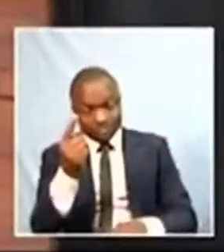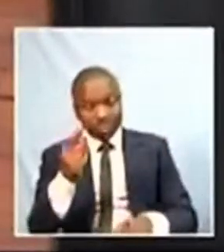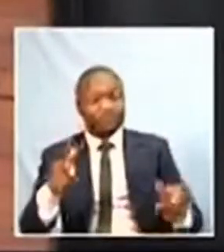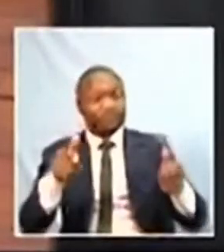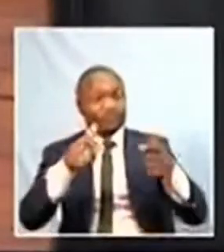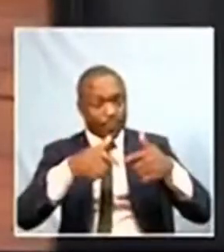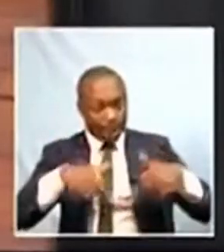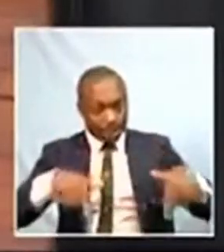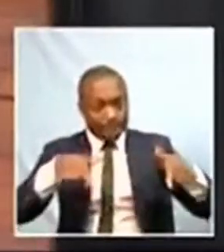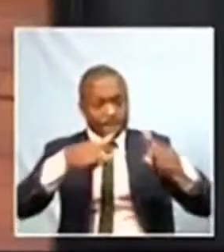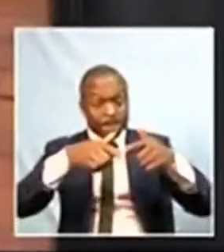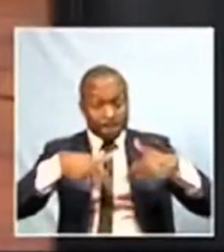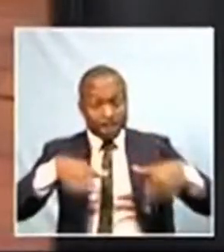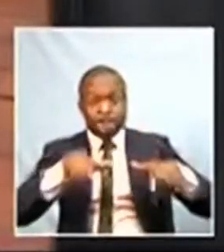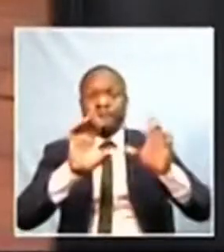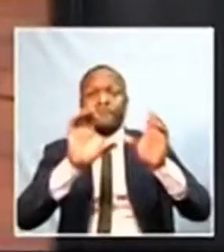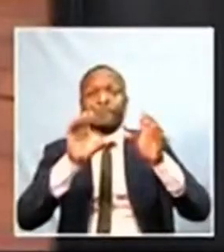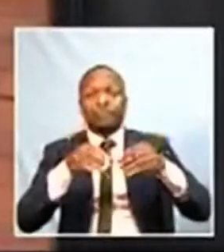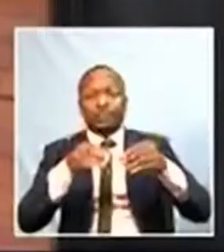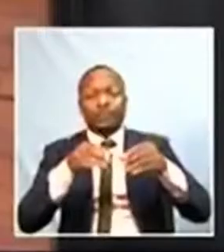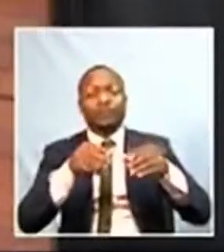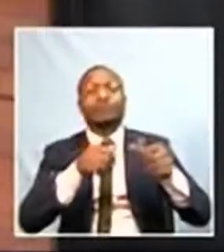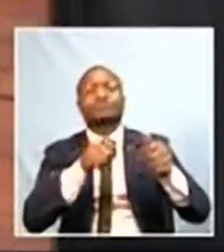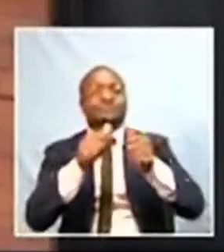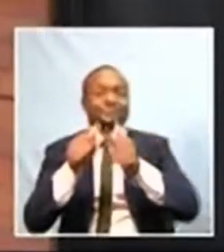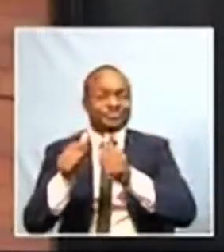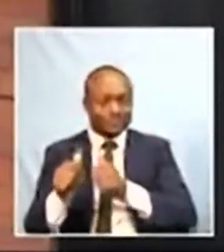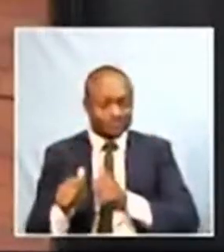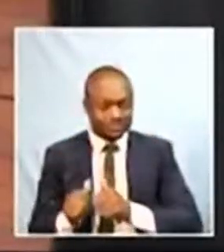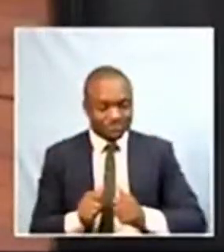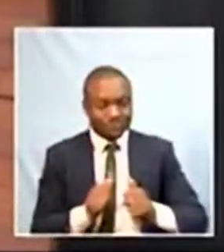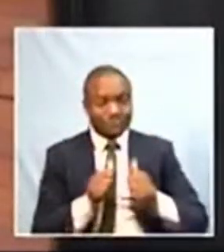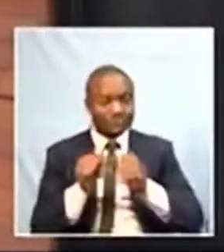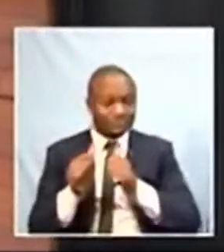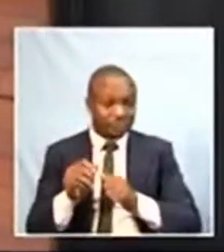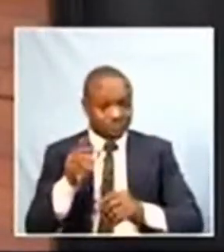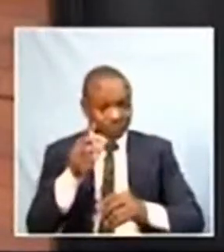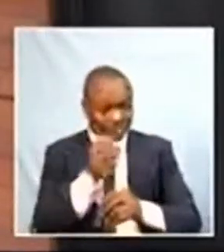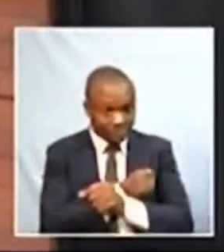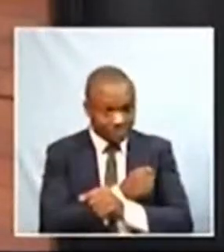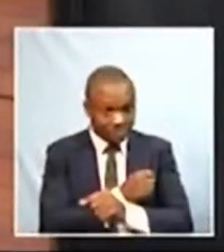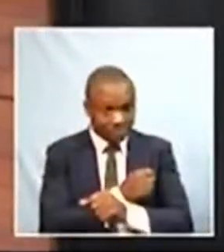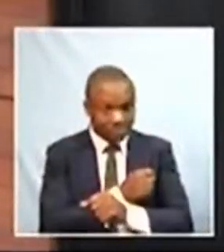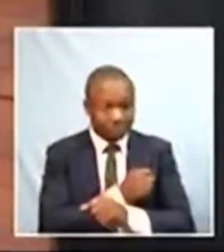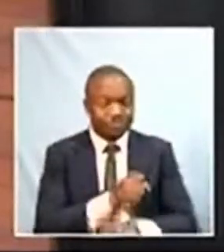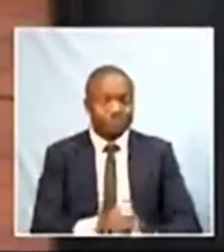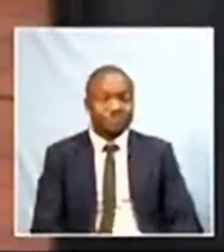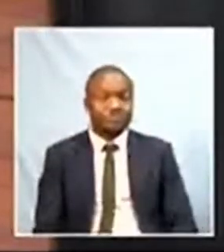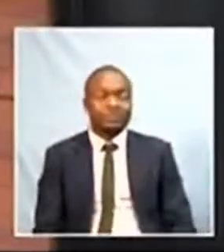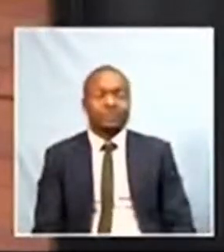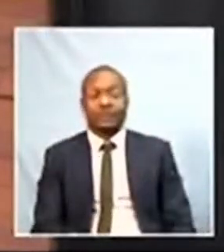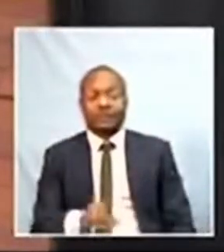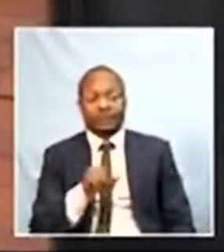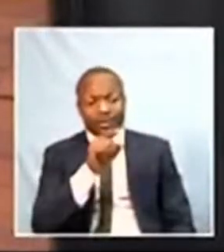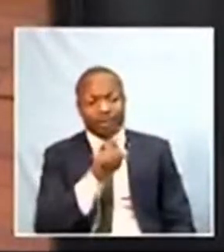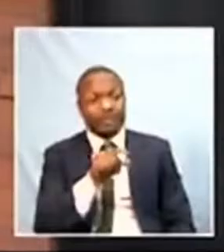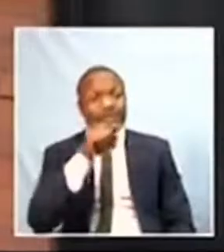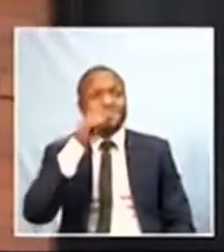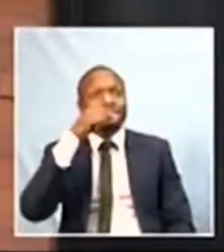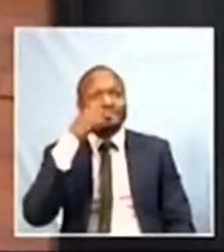local authority's action taken is they're saying they have